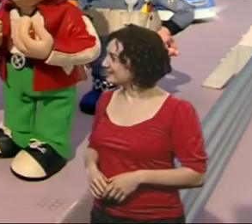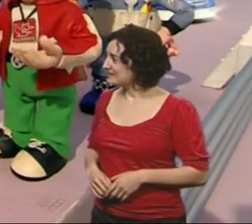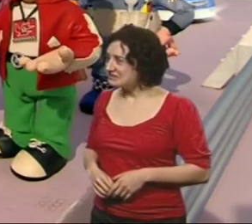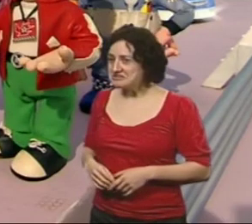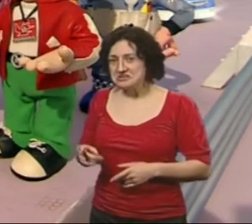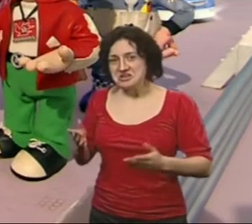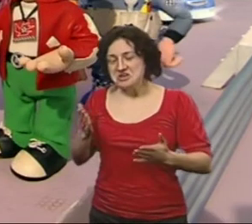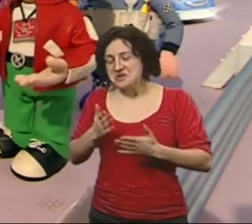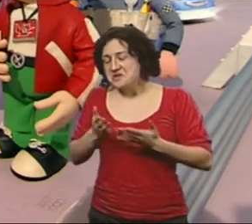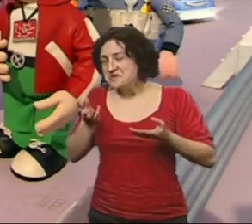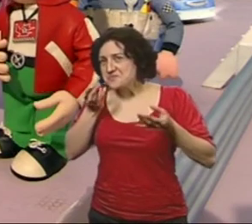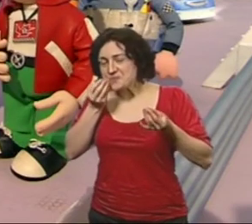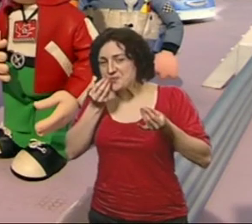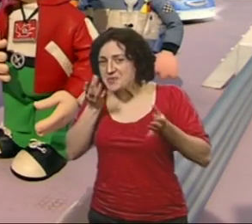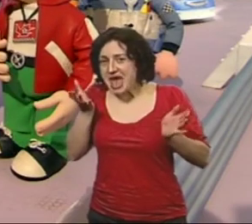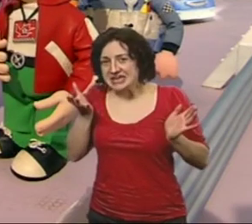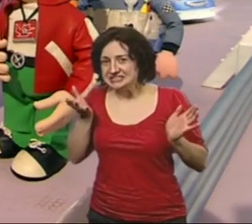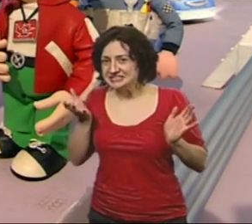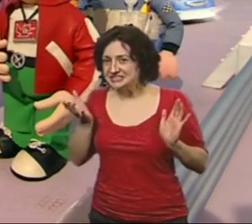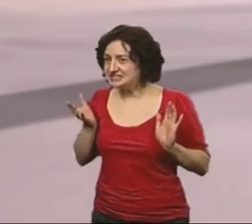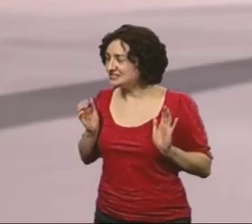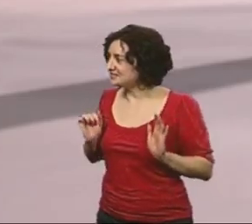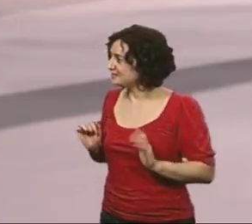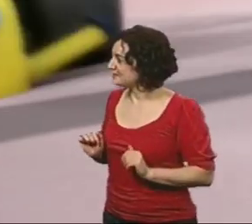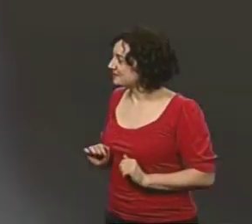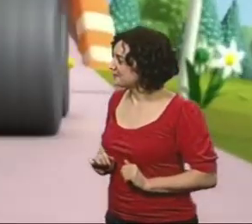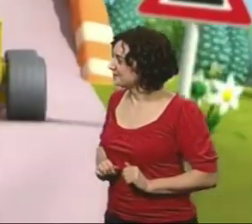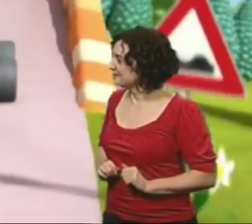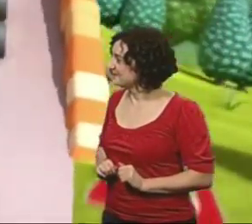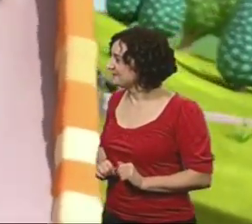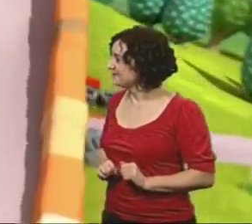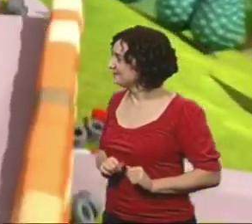It's so wonderful, Mr. Carburetta.